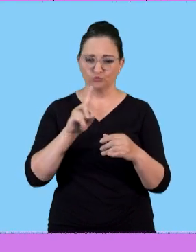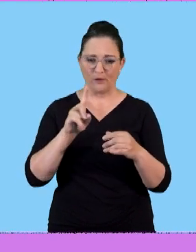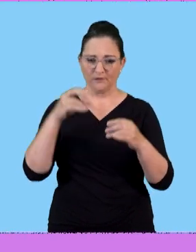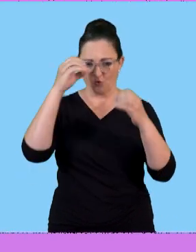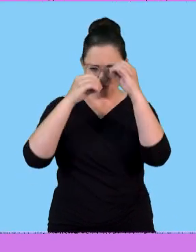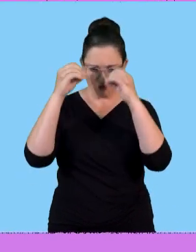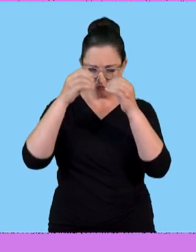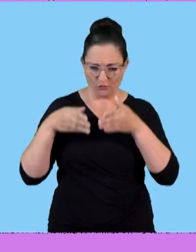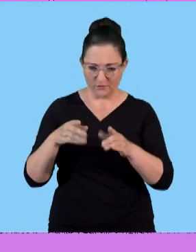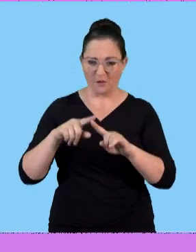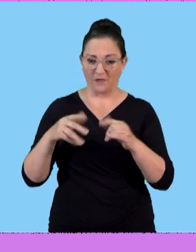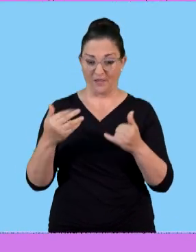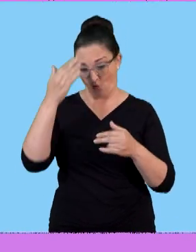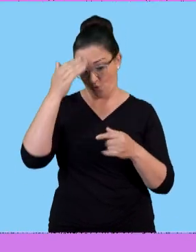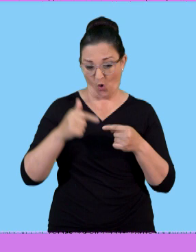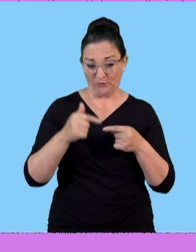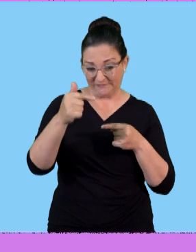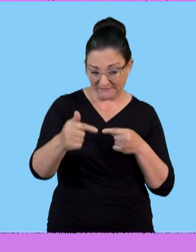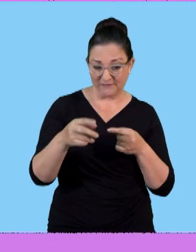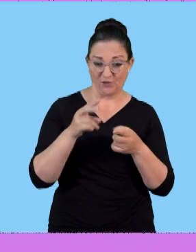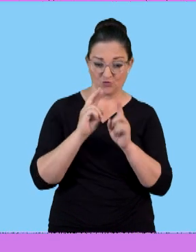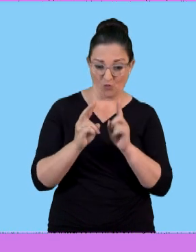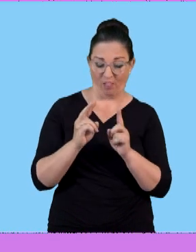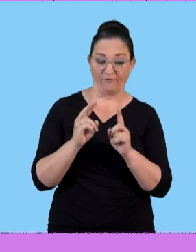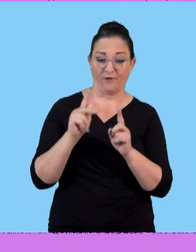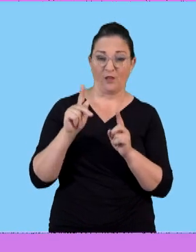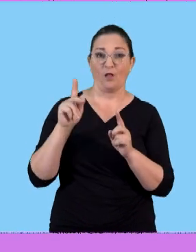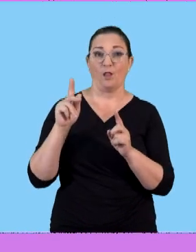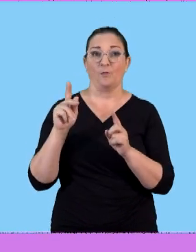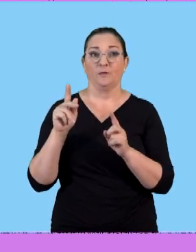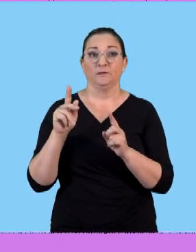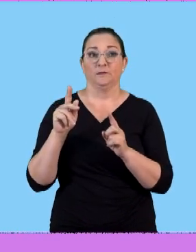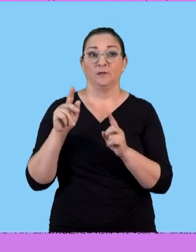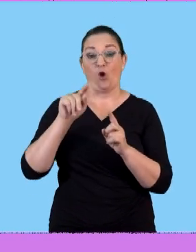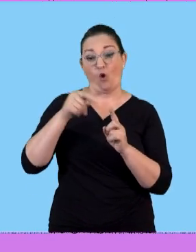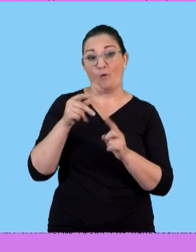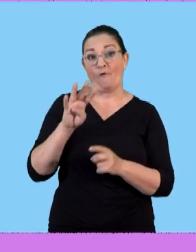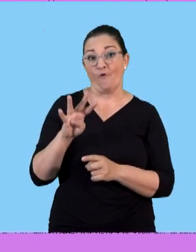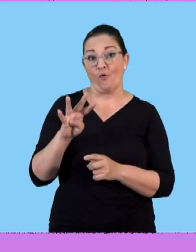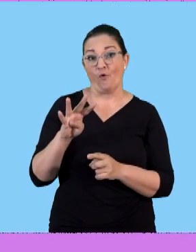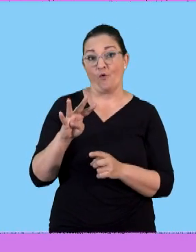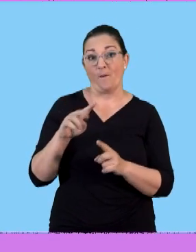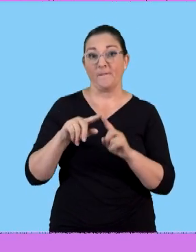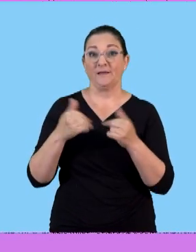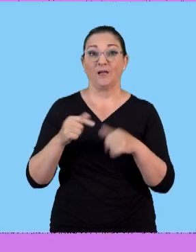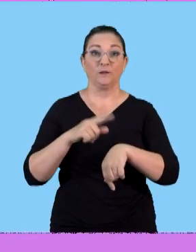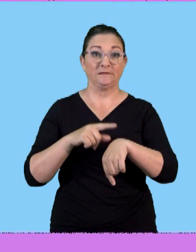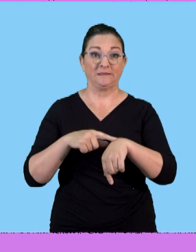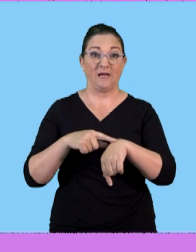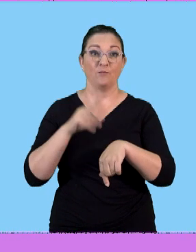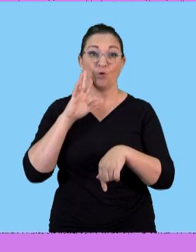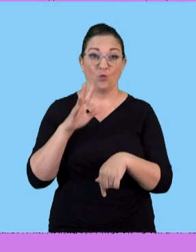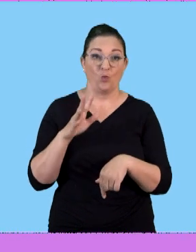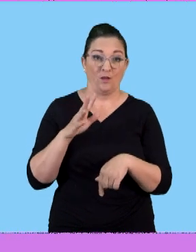is 12.4 kilometers, right? And showing traveling time of 18 minutes. It says further